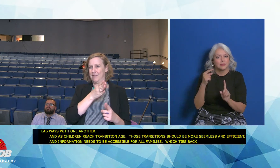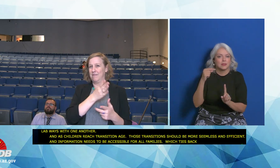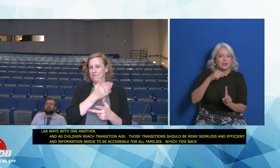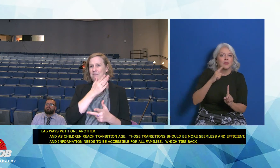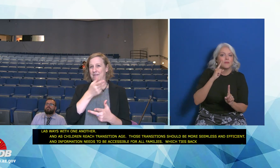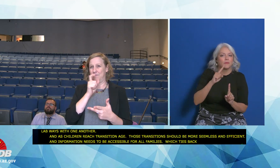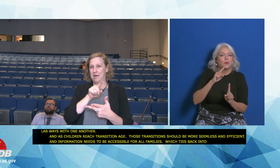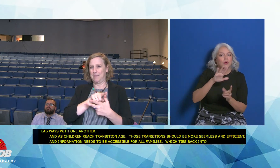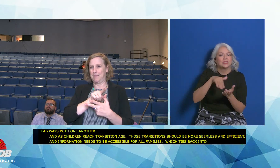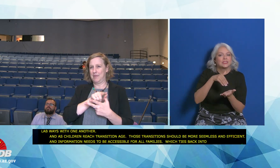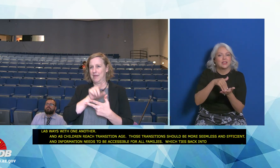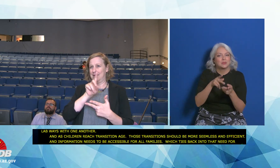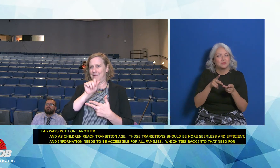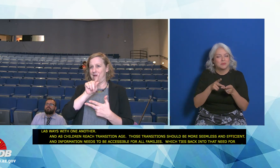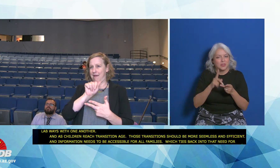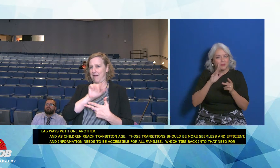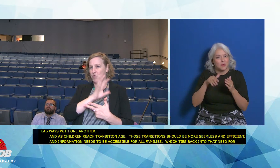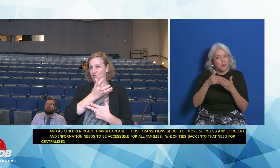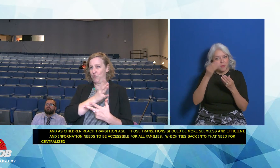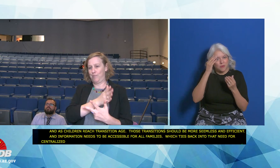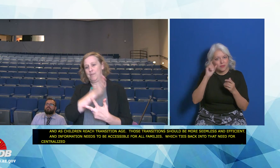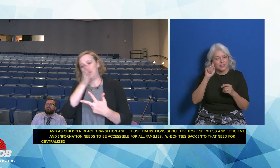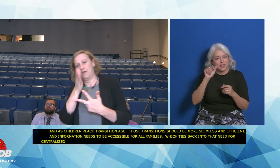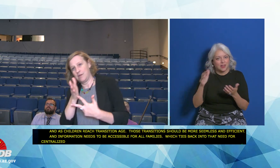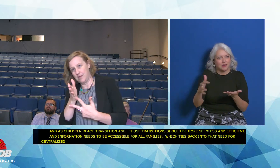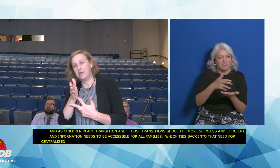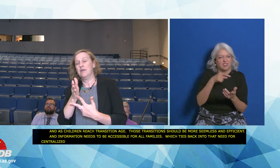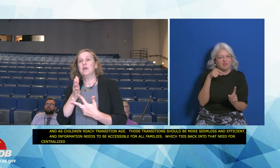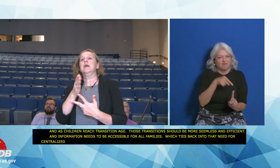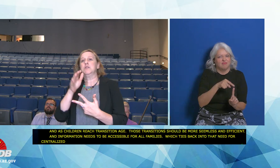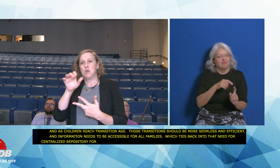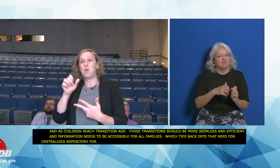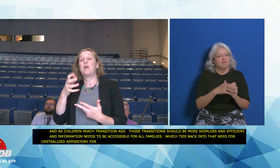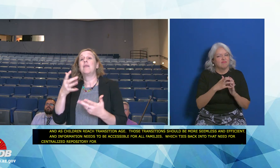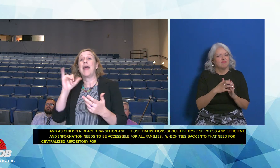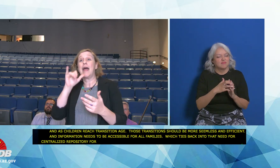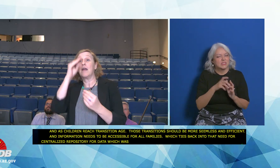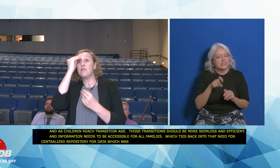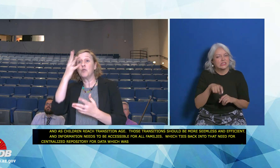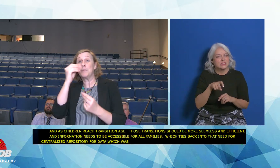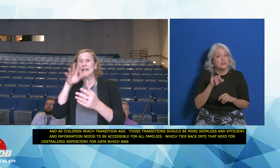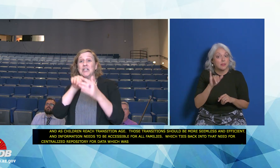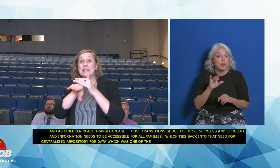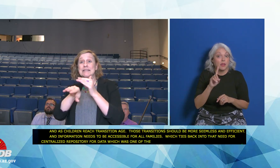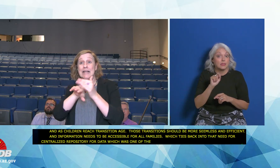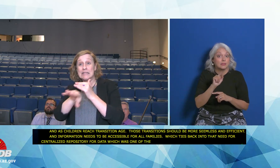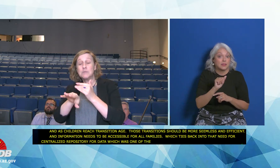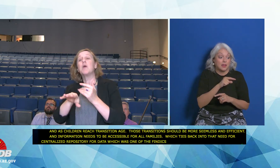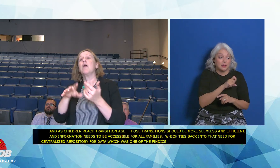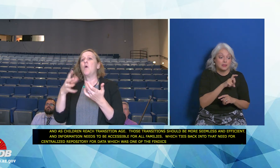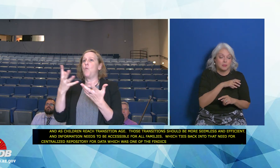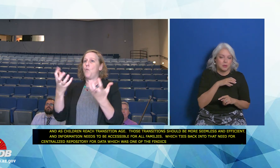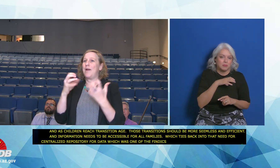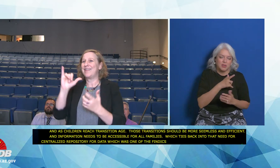a centralized repository for data, which was one of the findings of the data subcommittee.